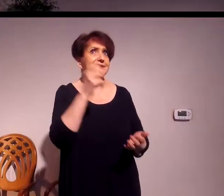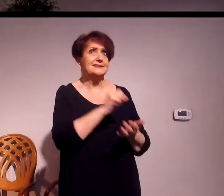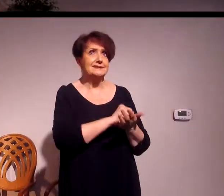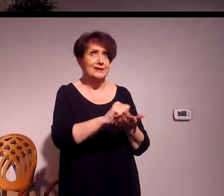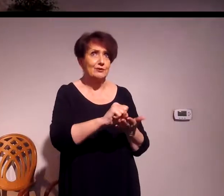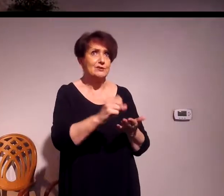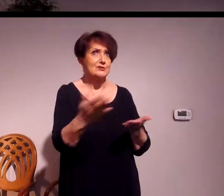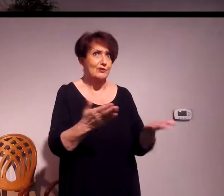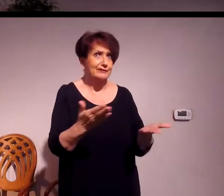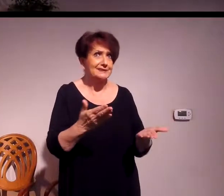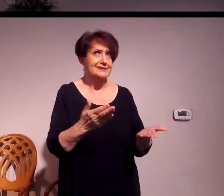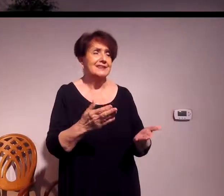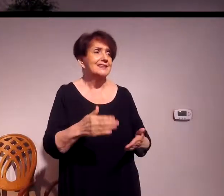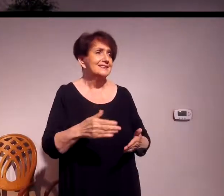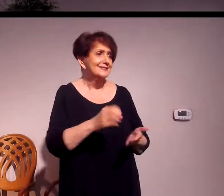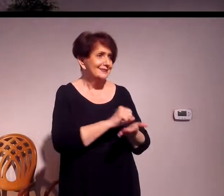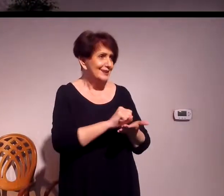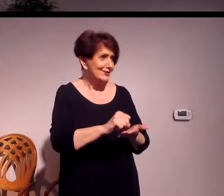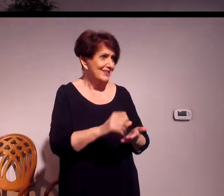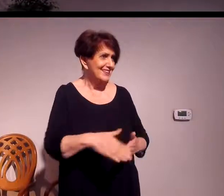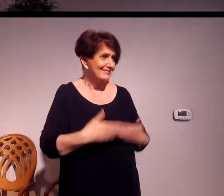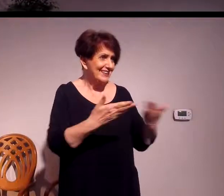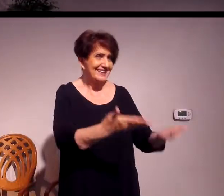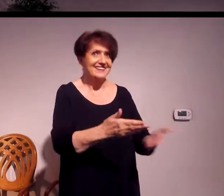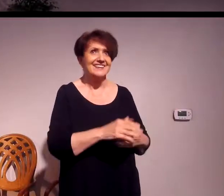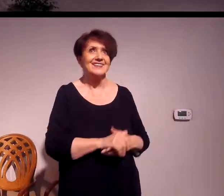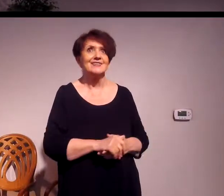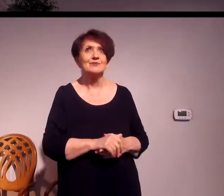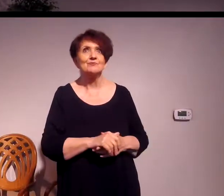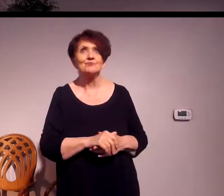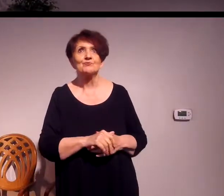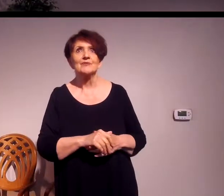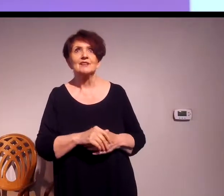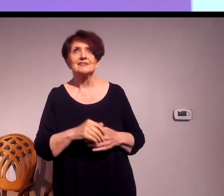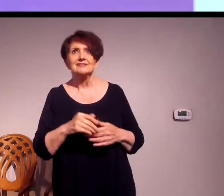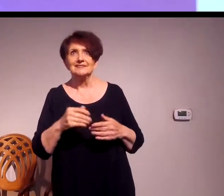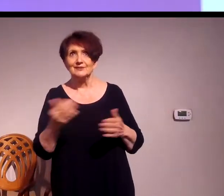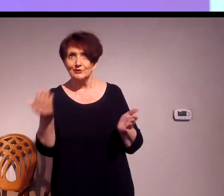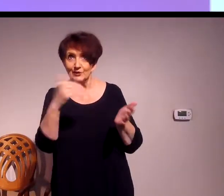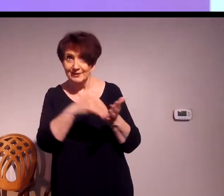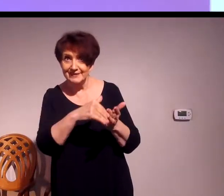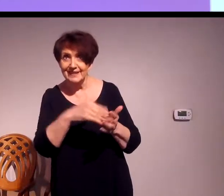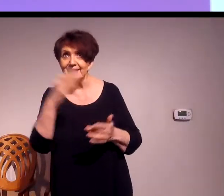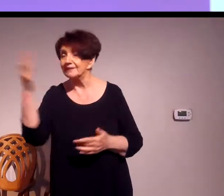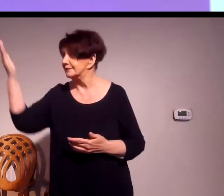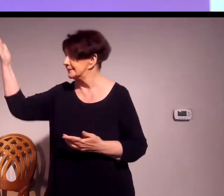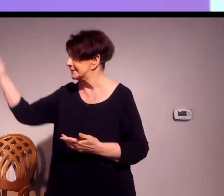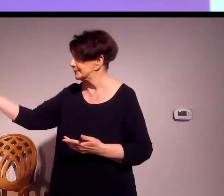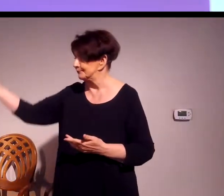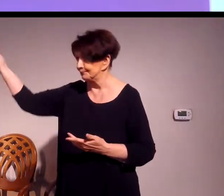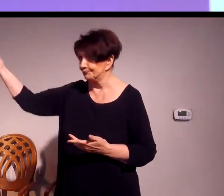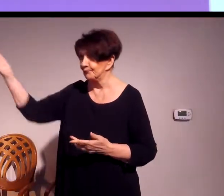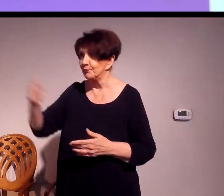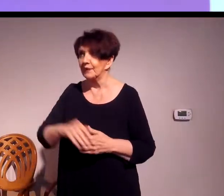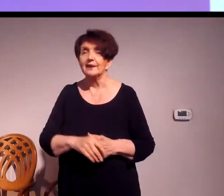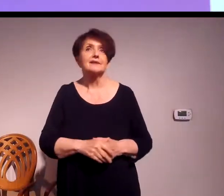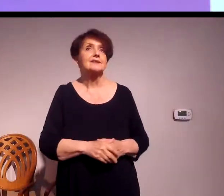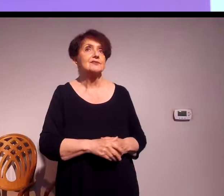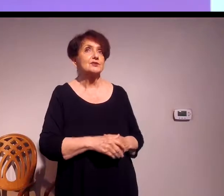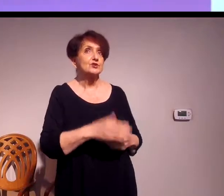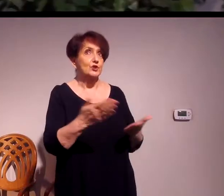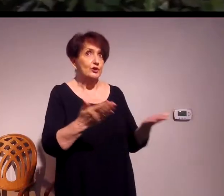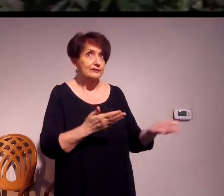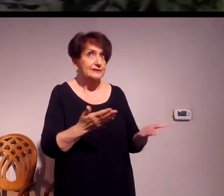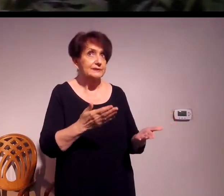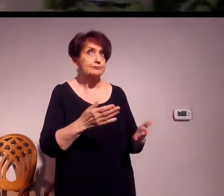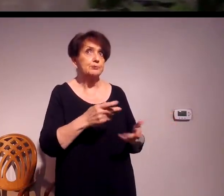That's a slide, okay? And then, you know, we just get past that slide stuff. There it is again. And see, there's certain things that we can provide service that we can give, service